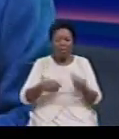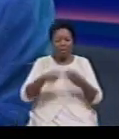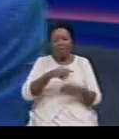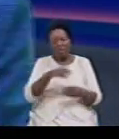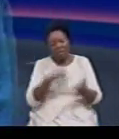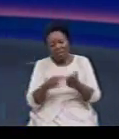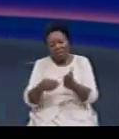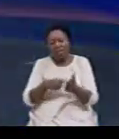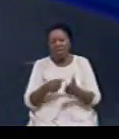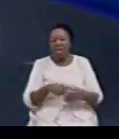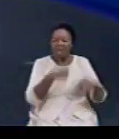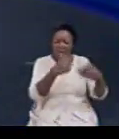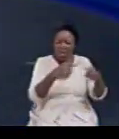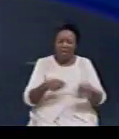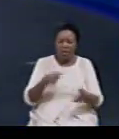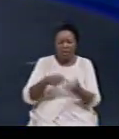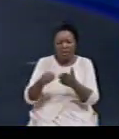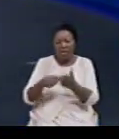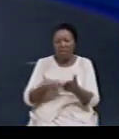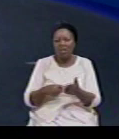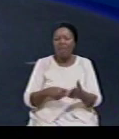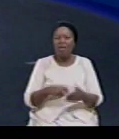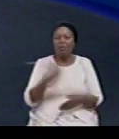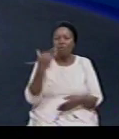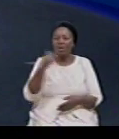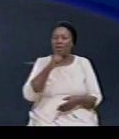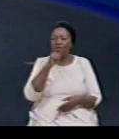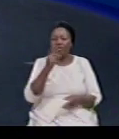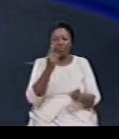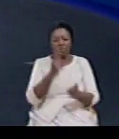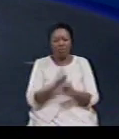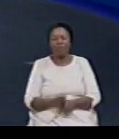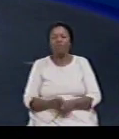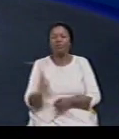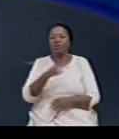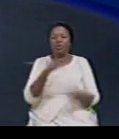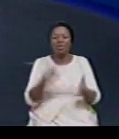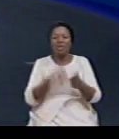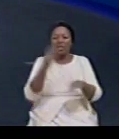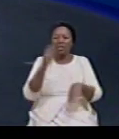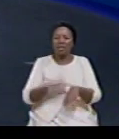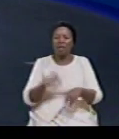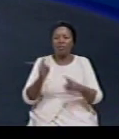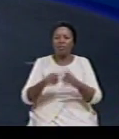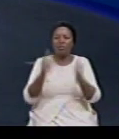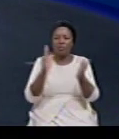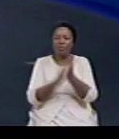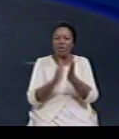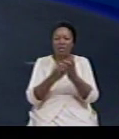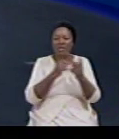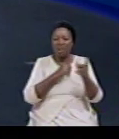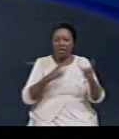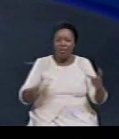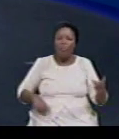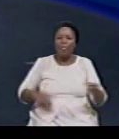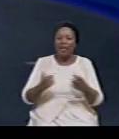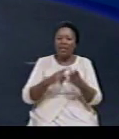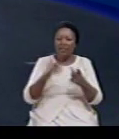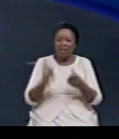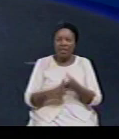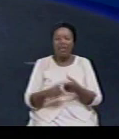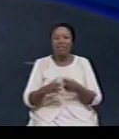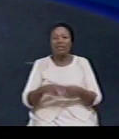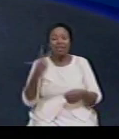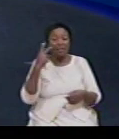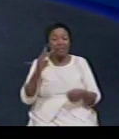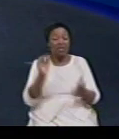God such a question, and what, I don't know what to use for that kind of question. Jesus, God, had been from all